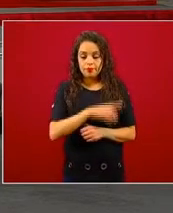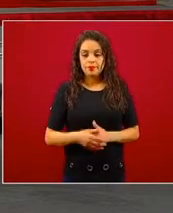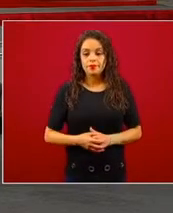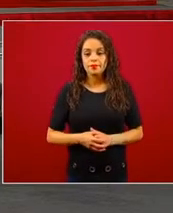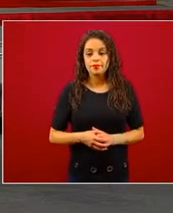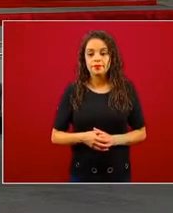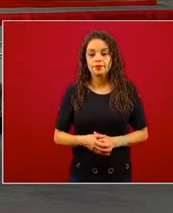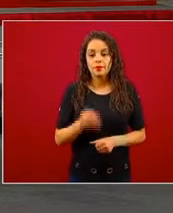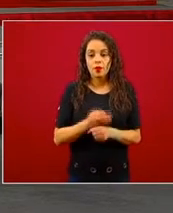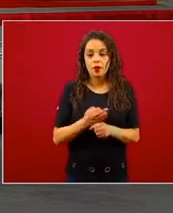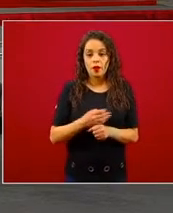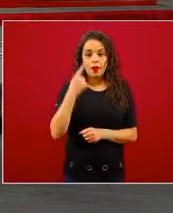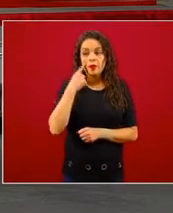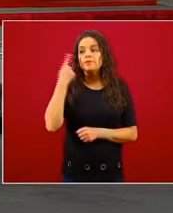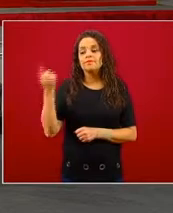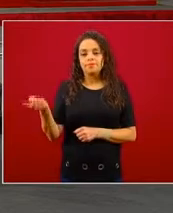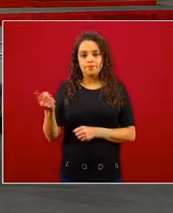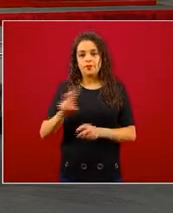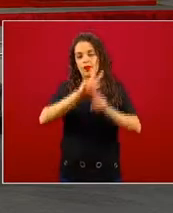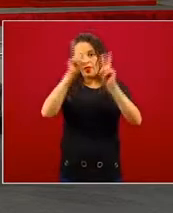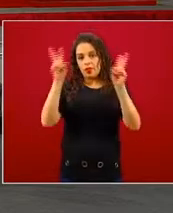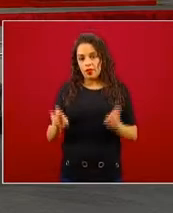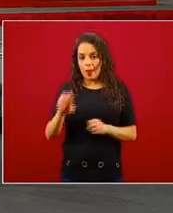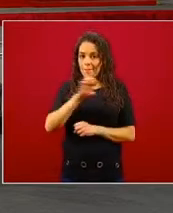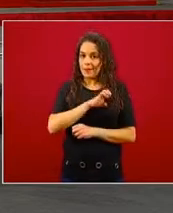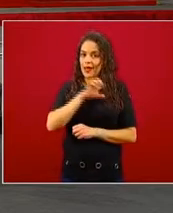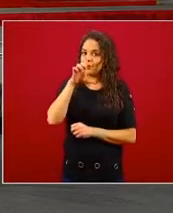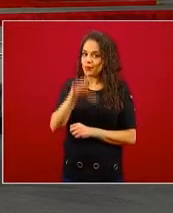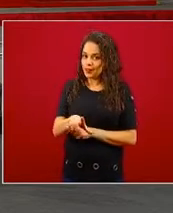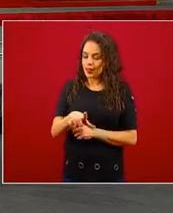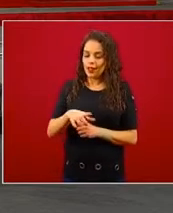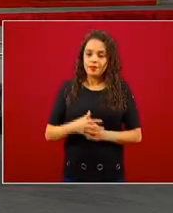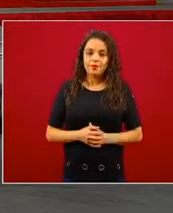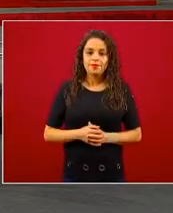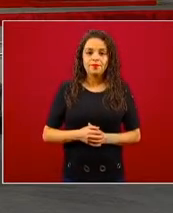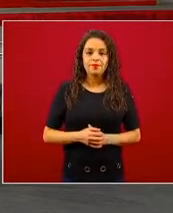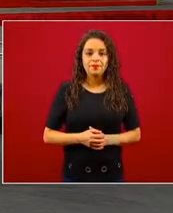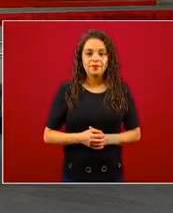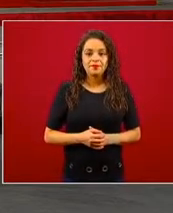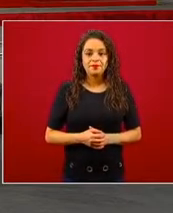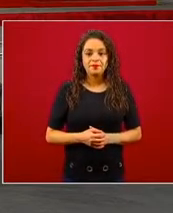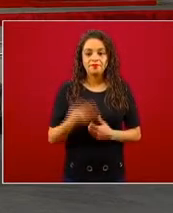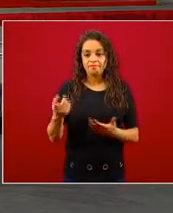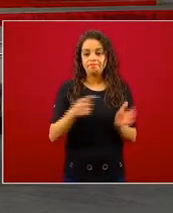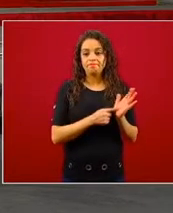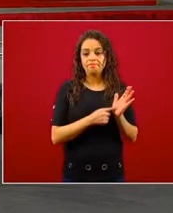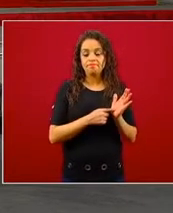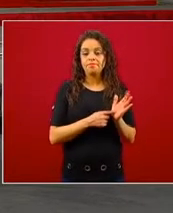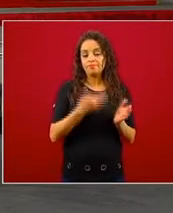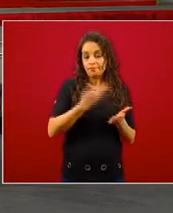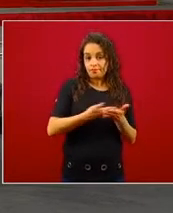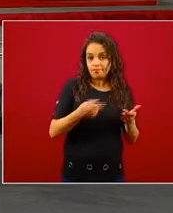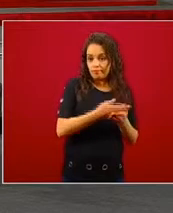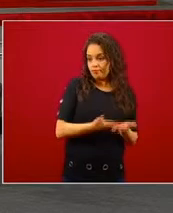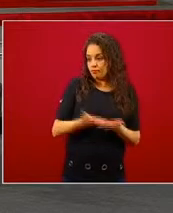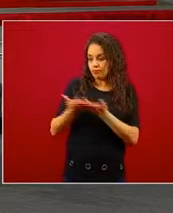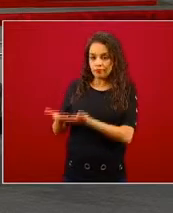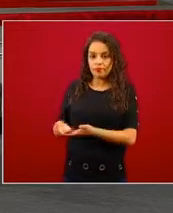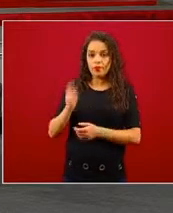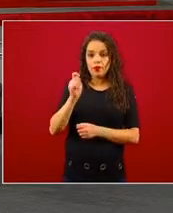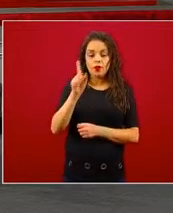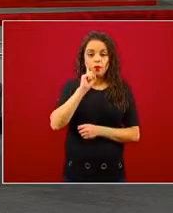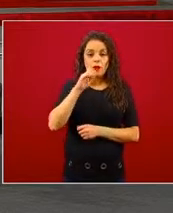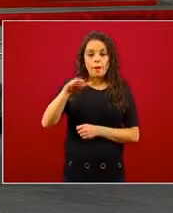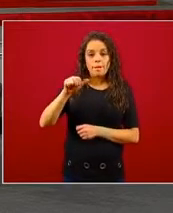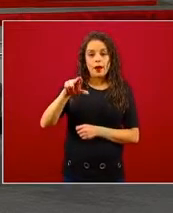Vamos a entonces entrar en la He's the parte Director de General of temática Health especial. Promotion. Quisiera presentar a Now on Marcelina to our special Bautista,